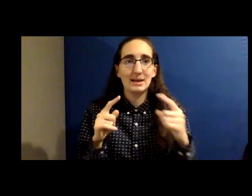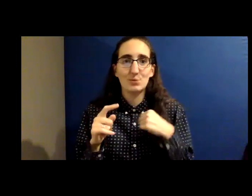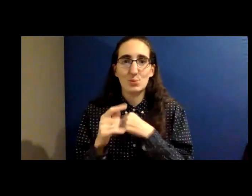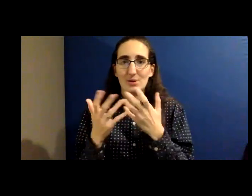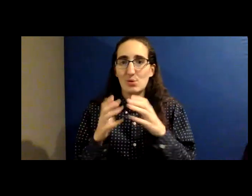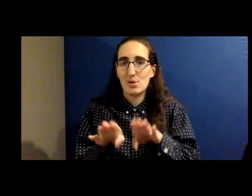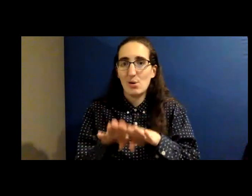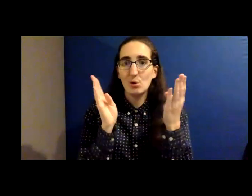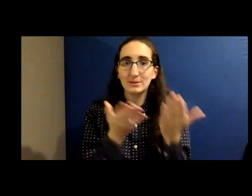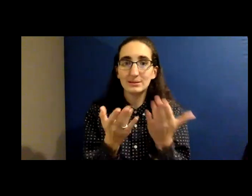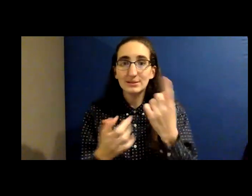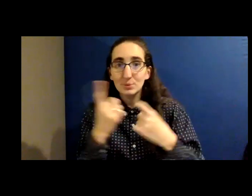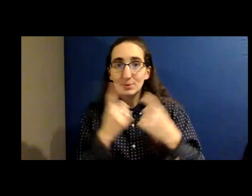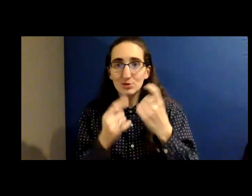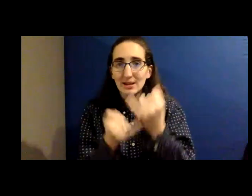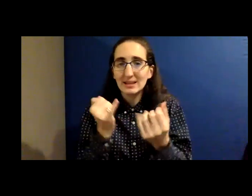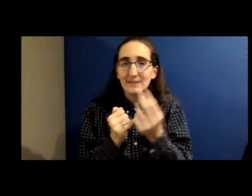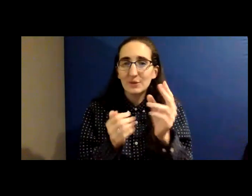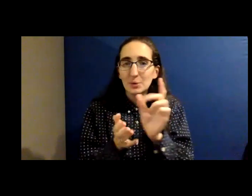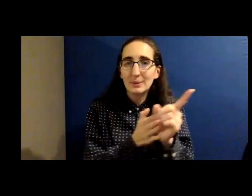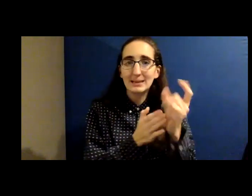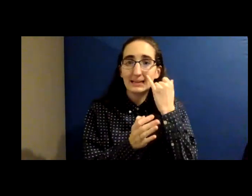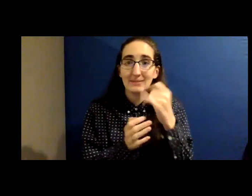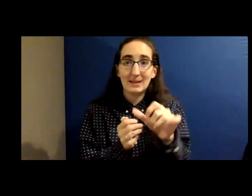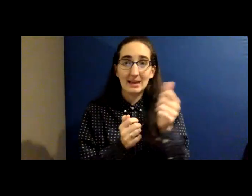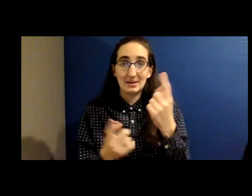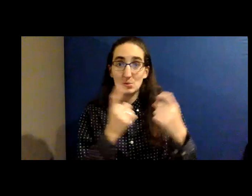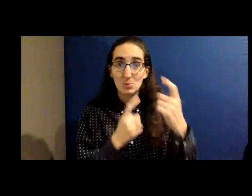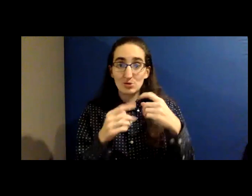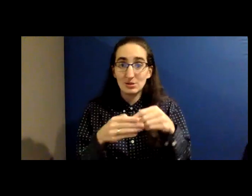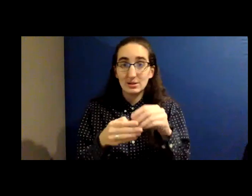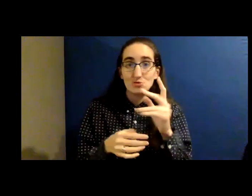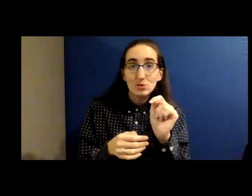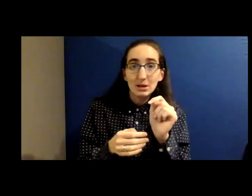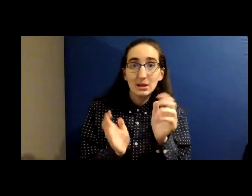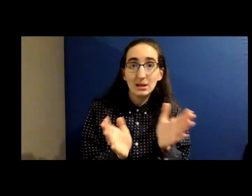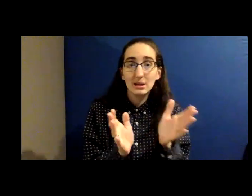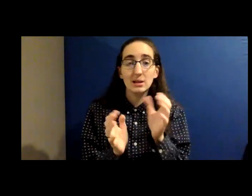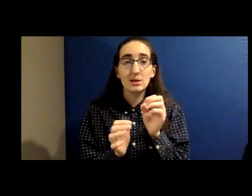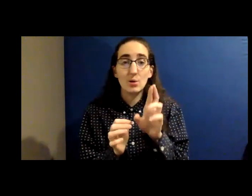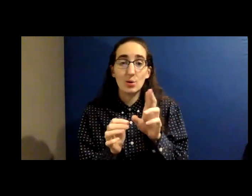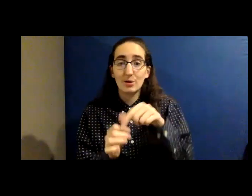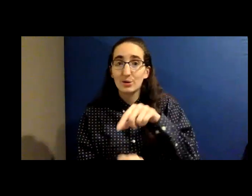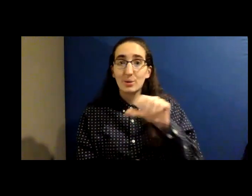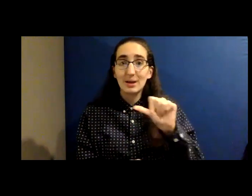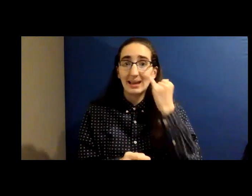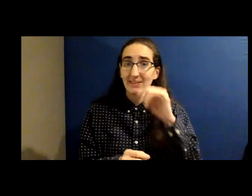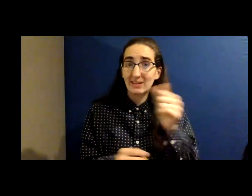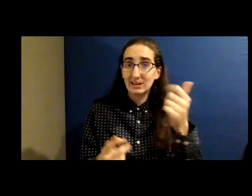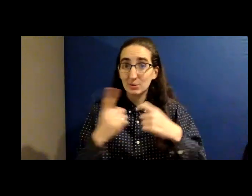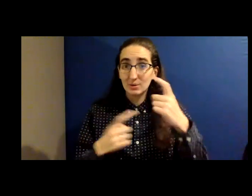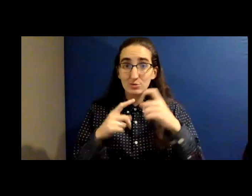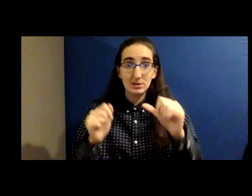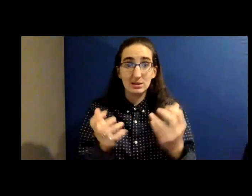to open up for questions just the last few minutes. So if there's any questions in the chat or Q&A, we